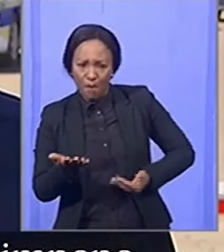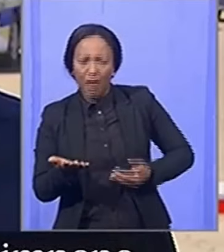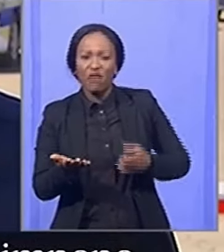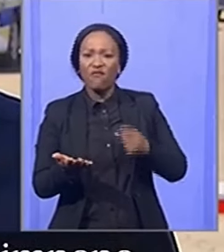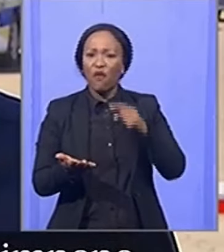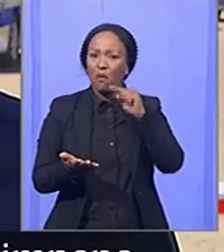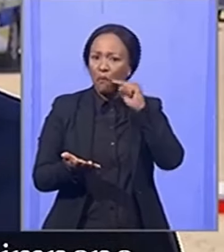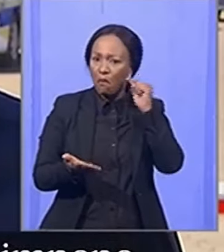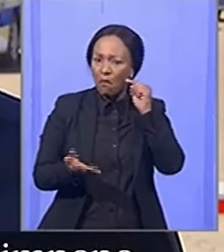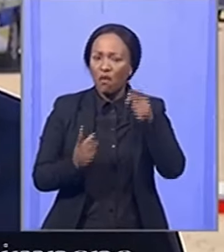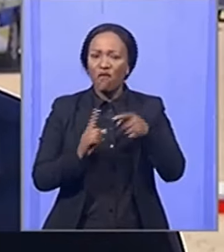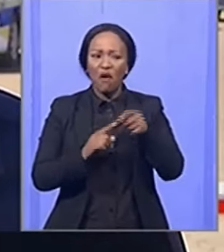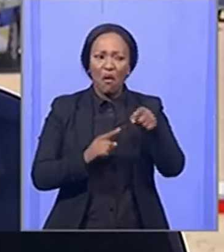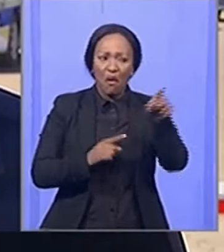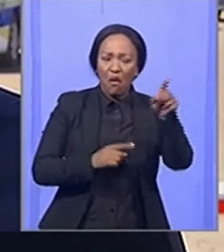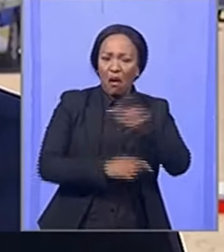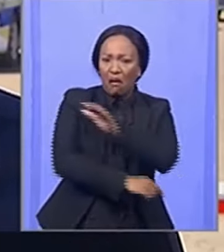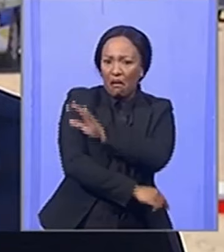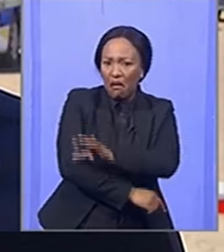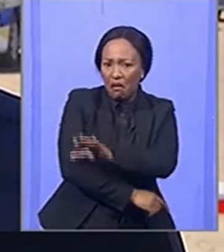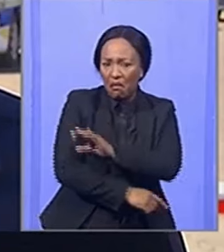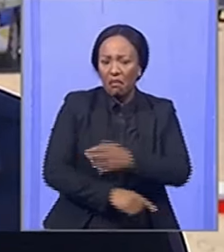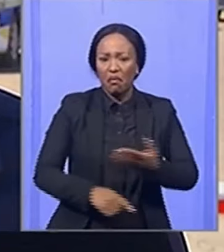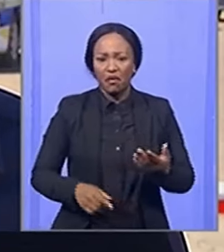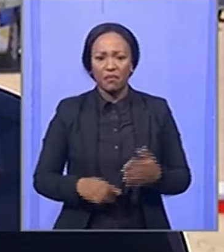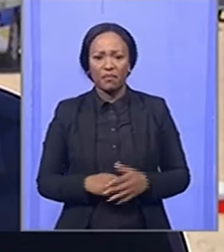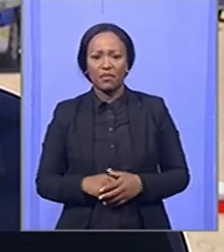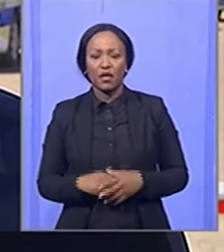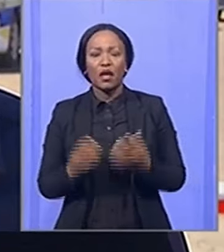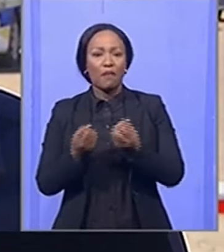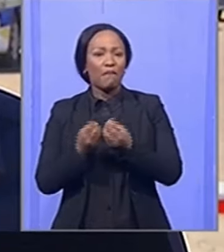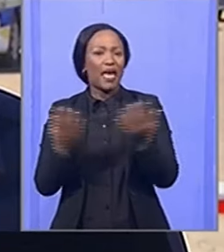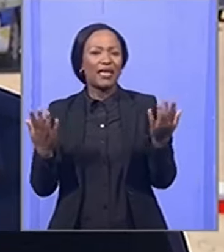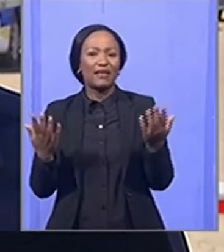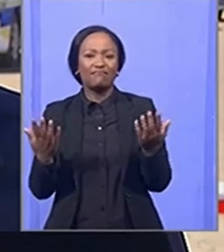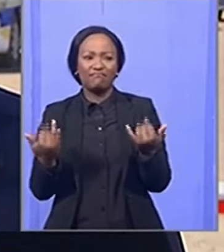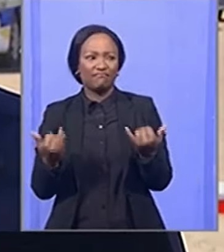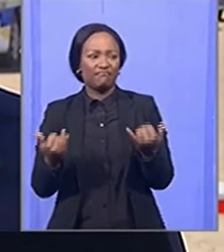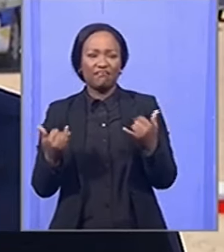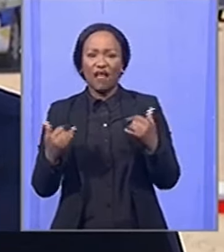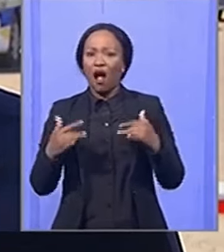go tsengwe kgologolo ka dumeleng gore bošegolo mosegare ke ba bantši bele gore jwale a re sa ba bala ba sa phela.